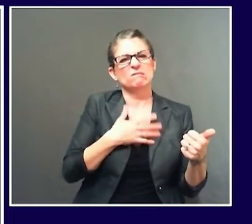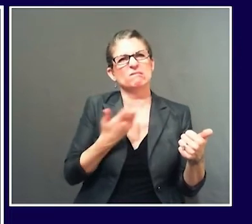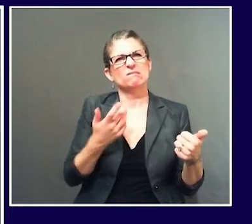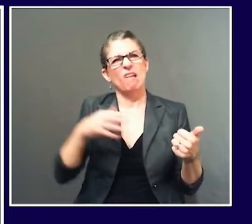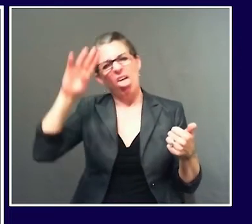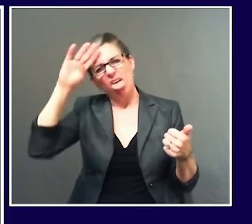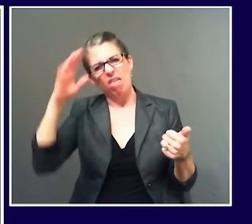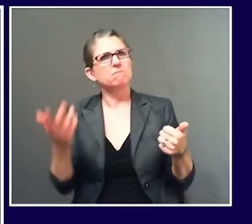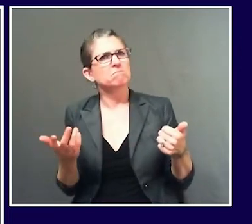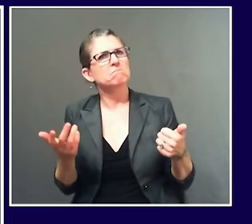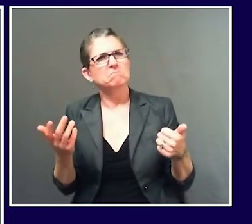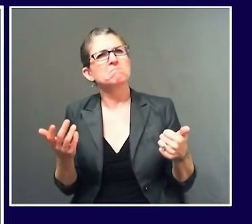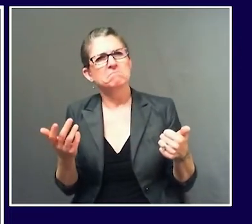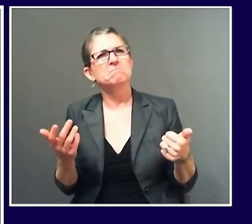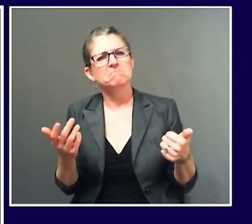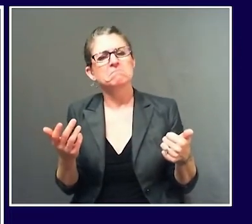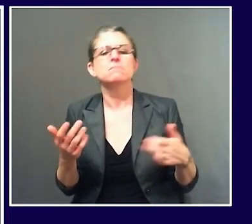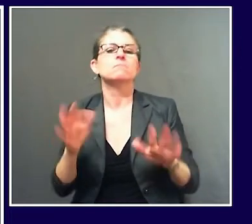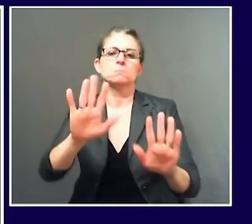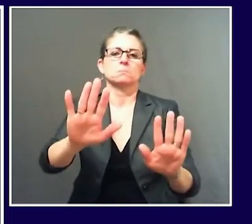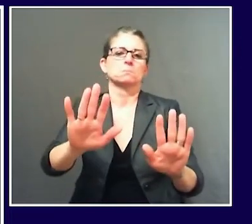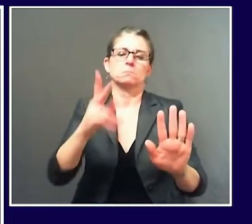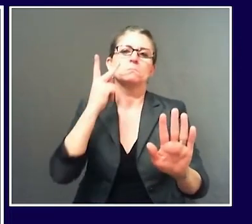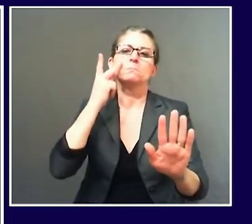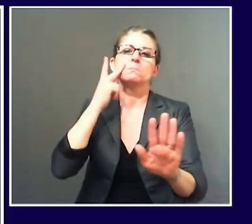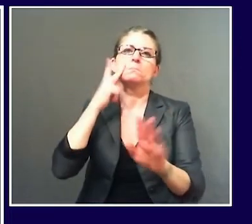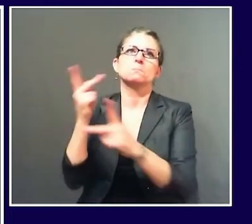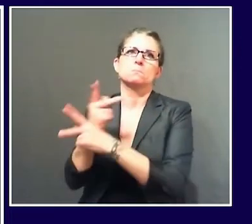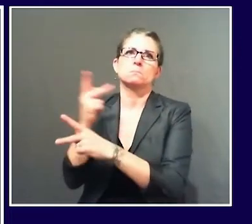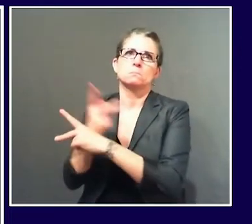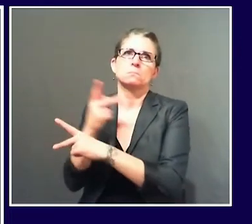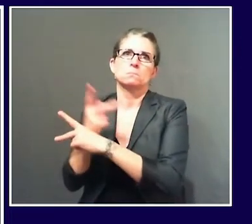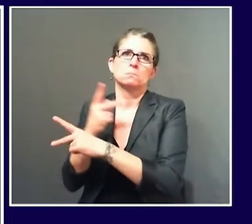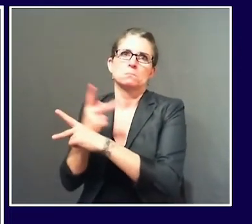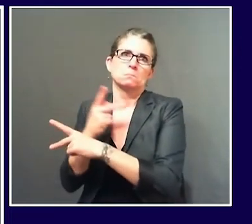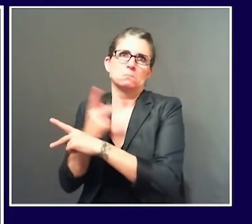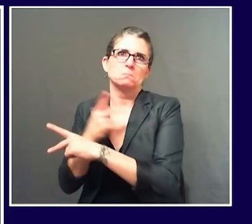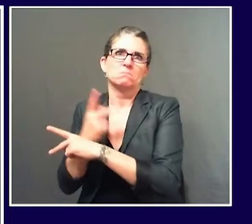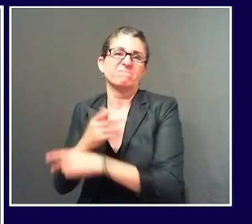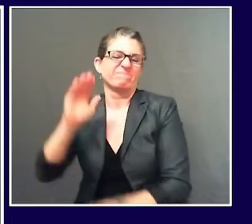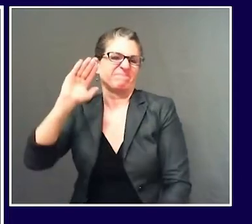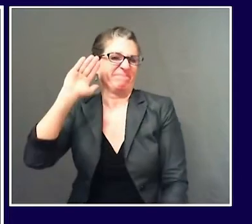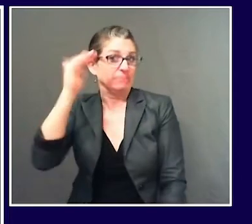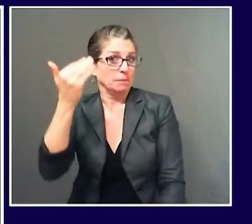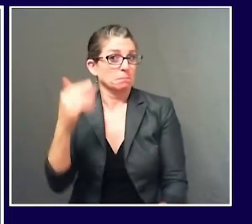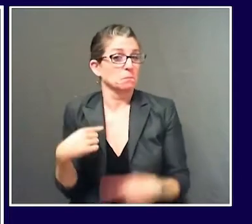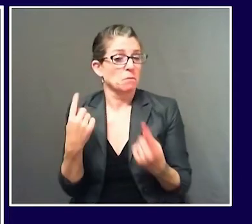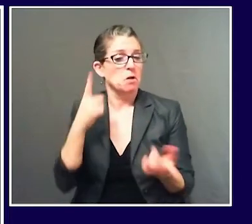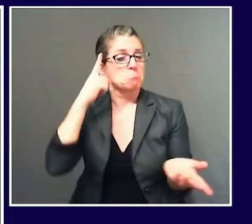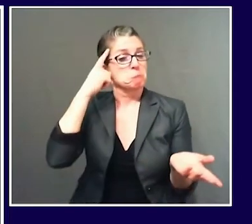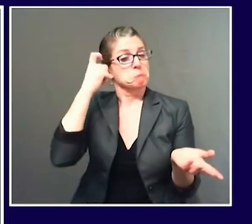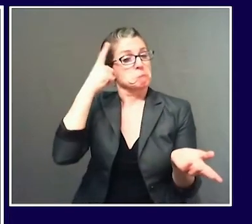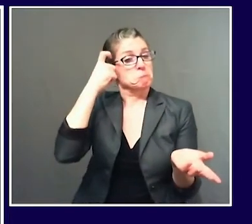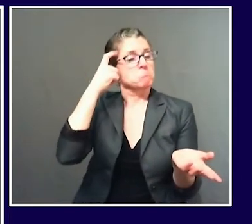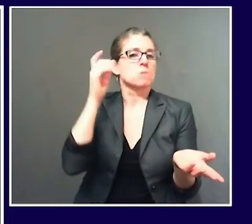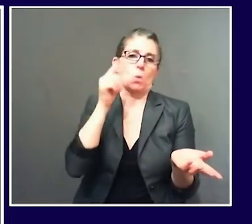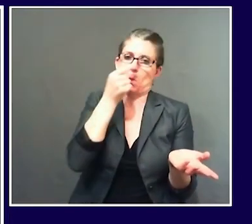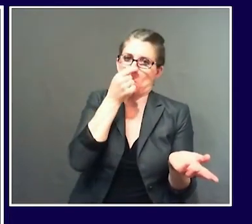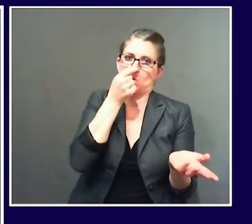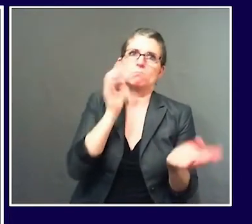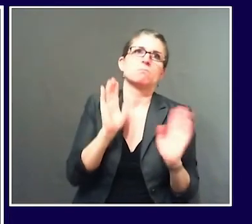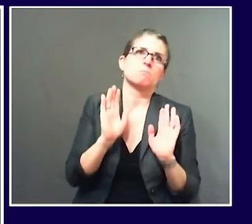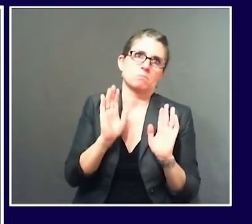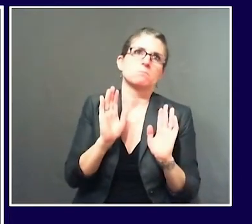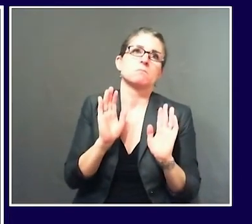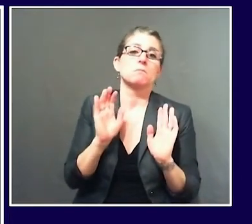tell, the common cold is probably high on any possible list of viruses that could have caused the symptoms